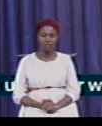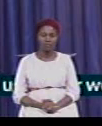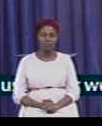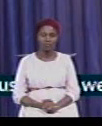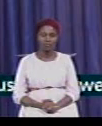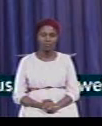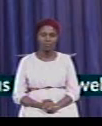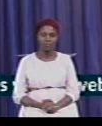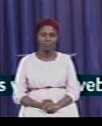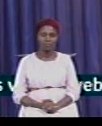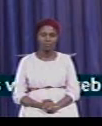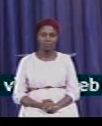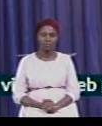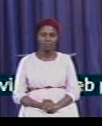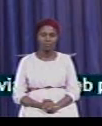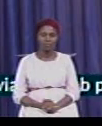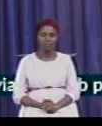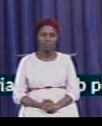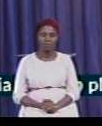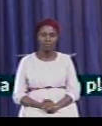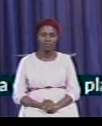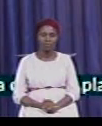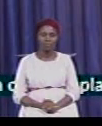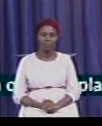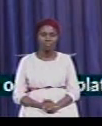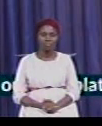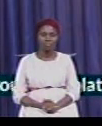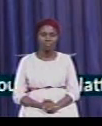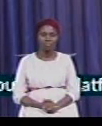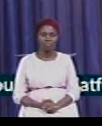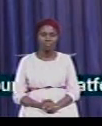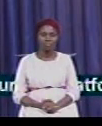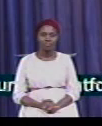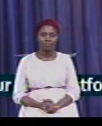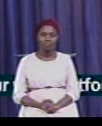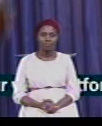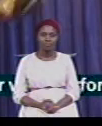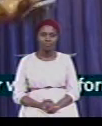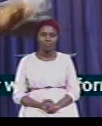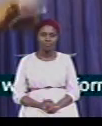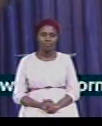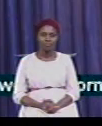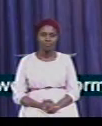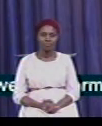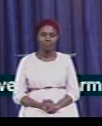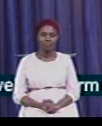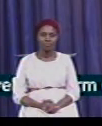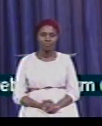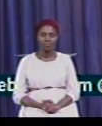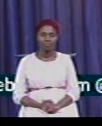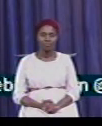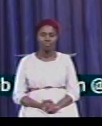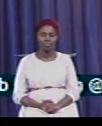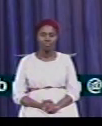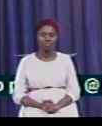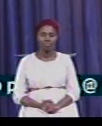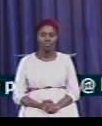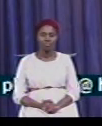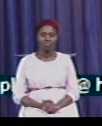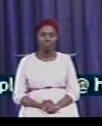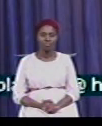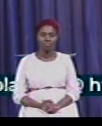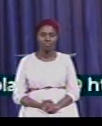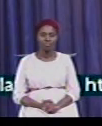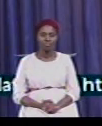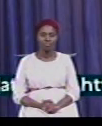apia osi nyame yaduma into 2 months time no wo prepare ne wodi na ba na in fact e